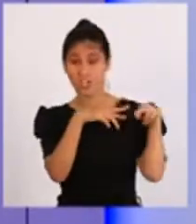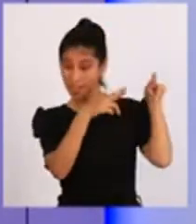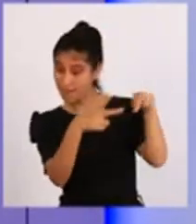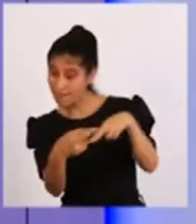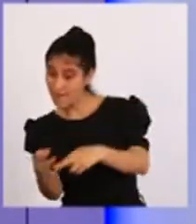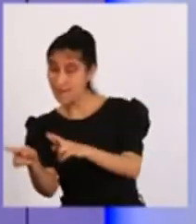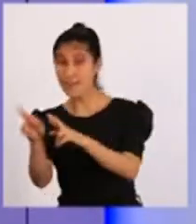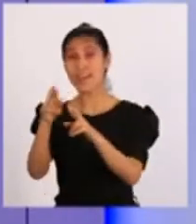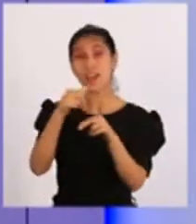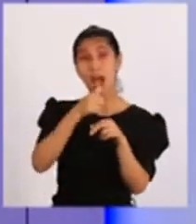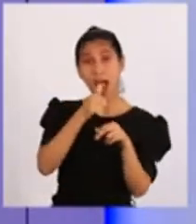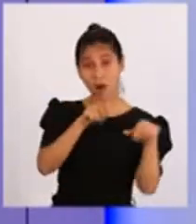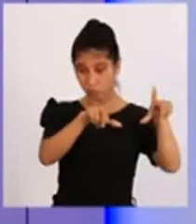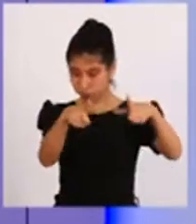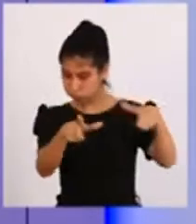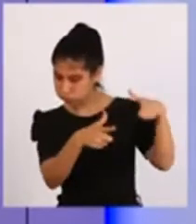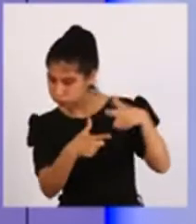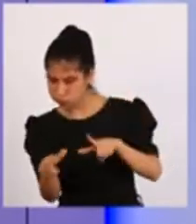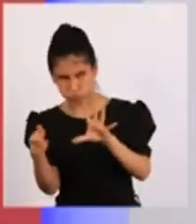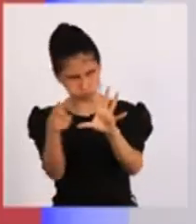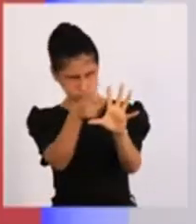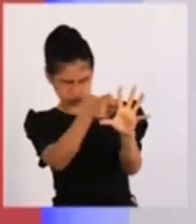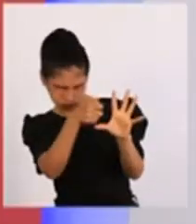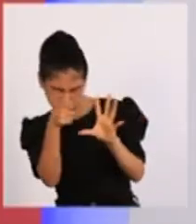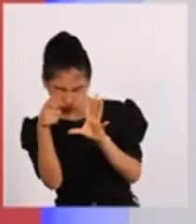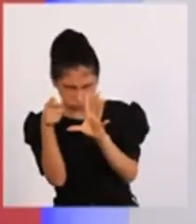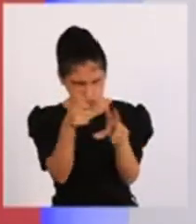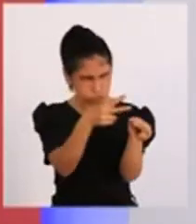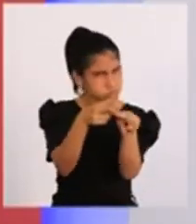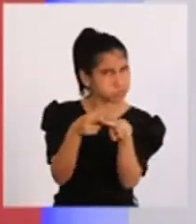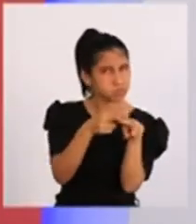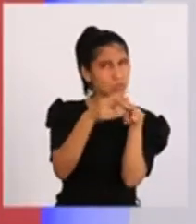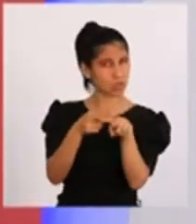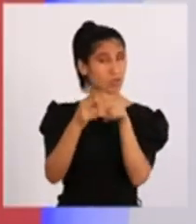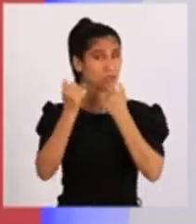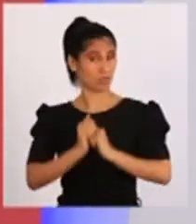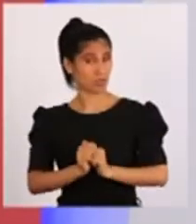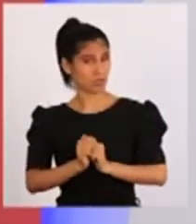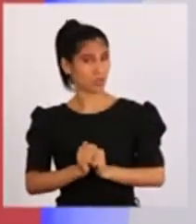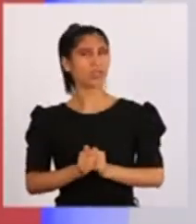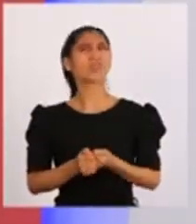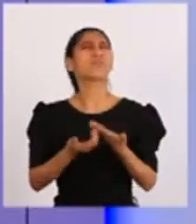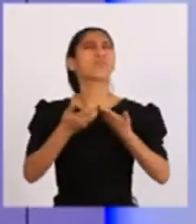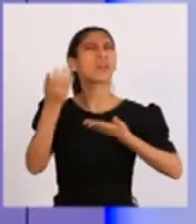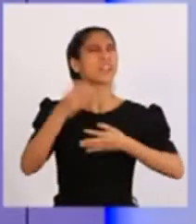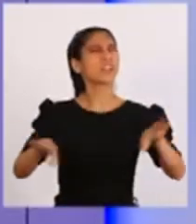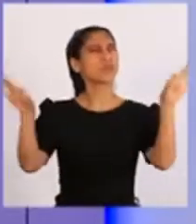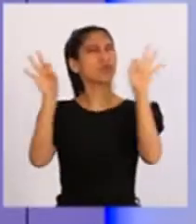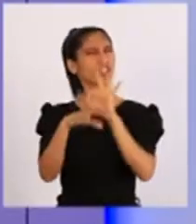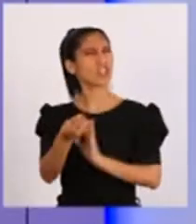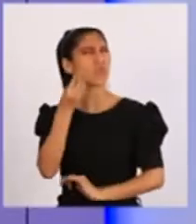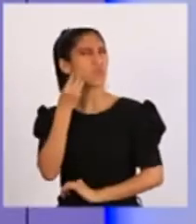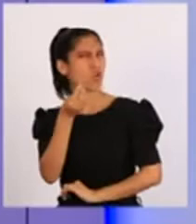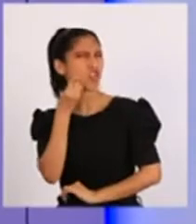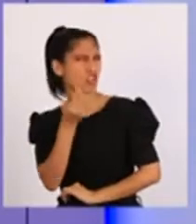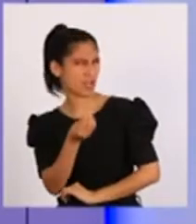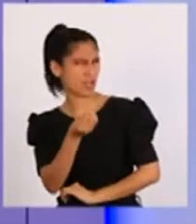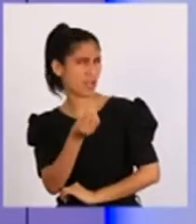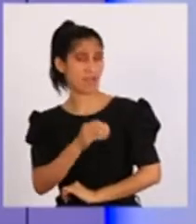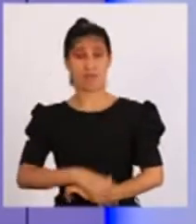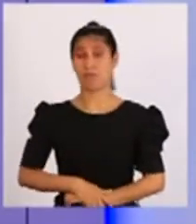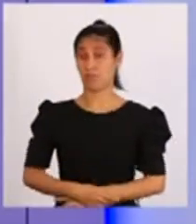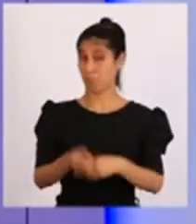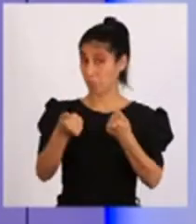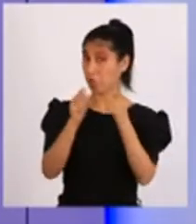lagoons, rivers, and wetlands. Why is water important? Whoa, that's a